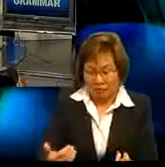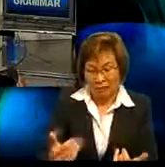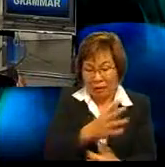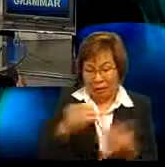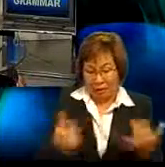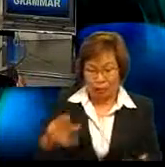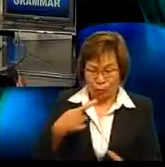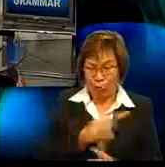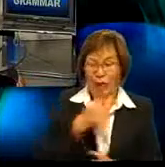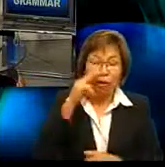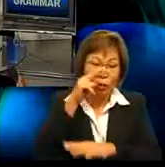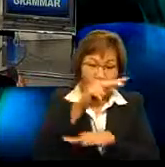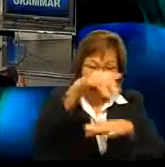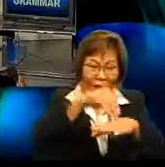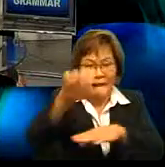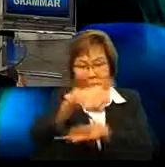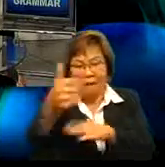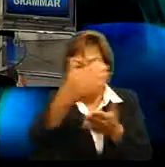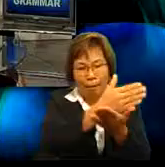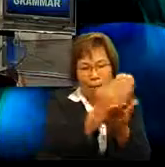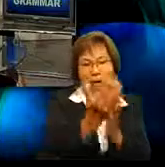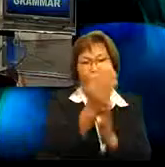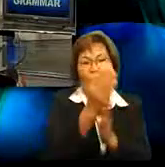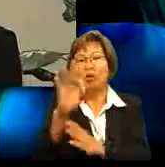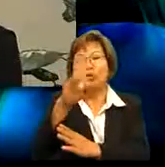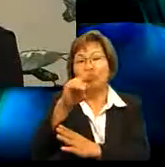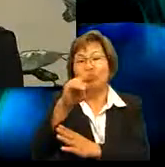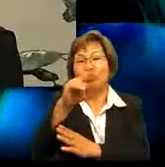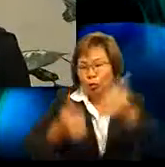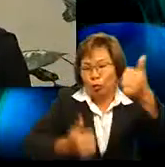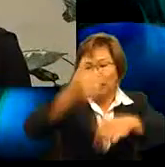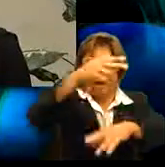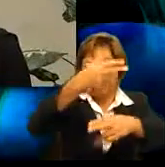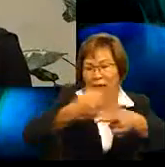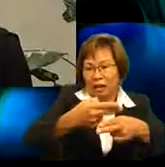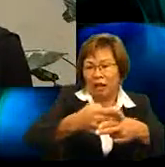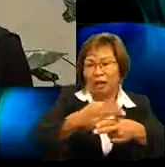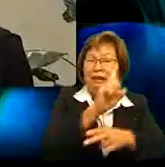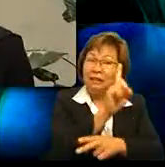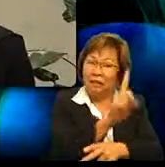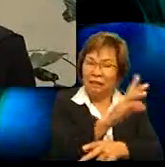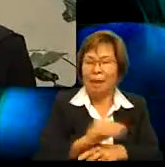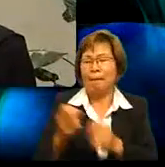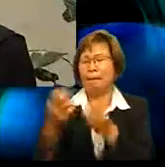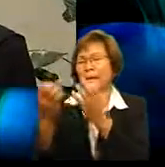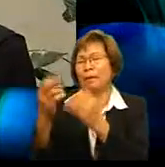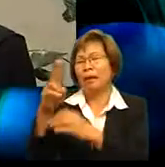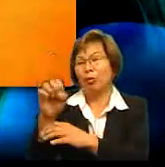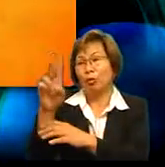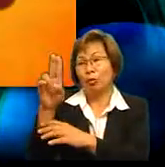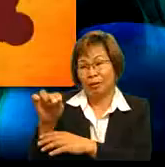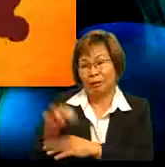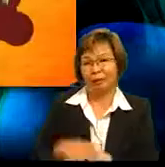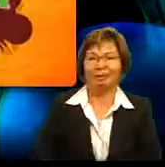now, we are going to take a look at another part of nouns which are called singular and plural nouns.